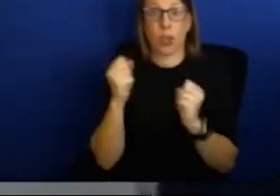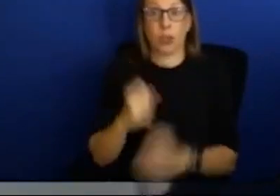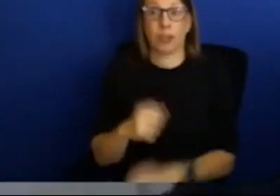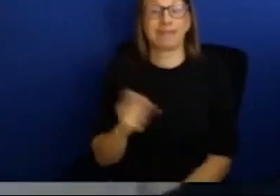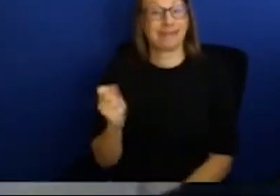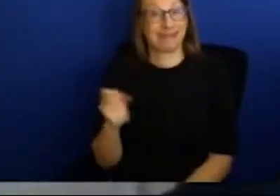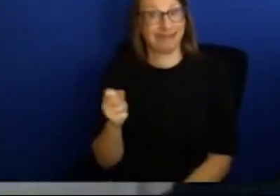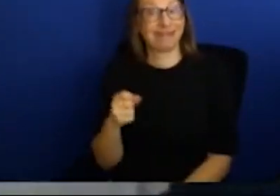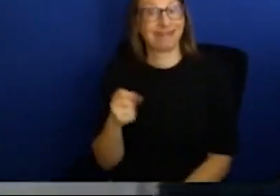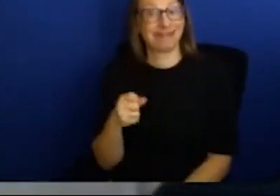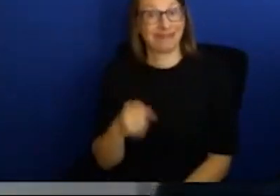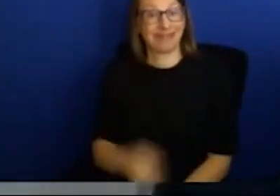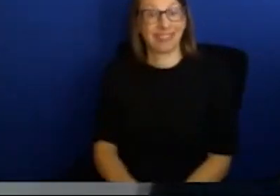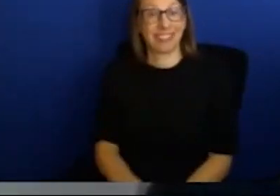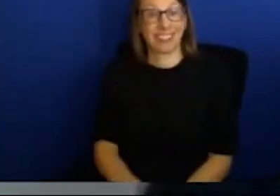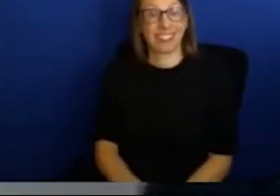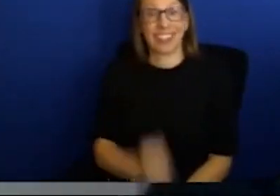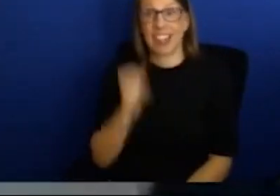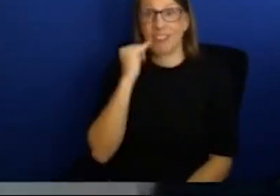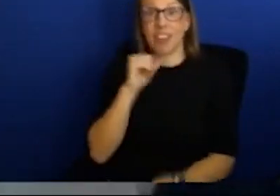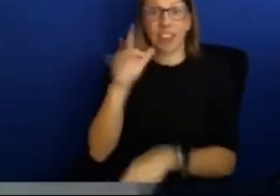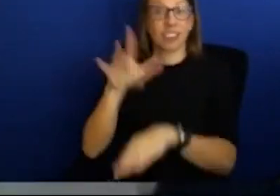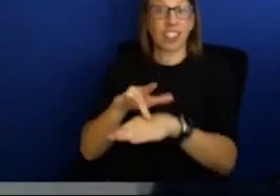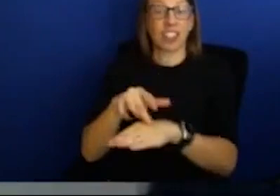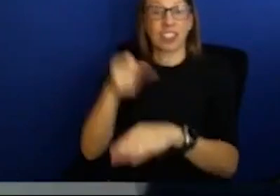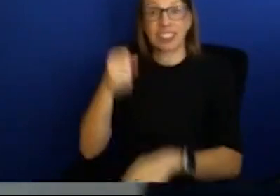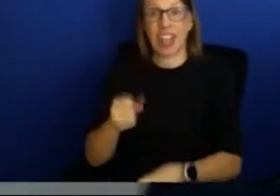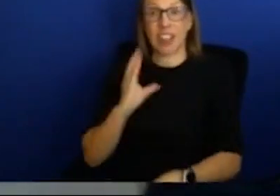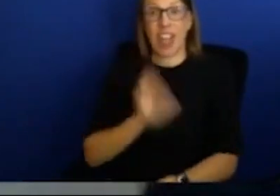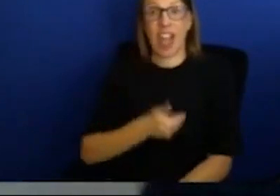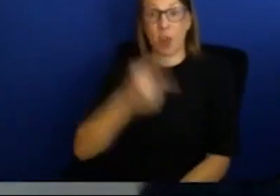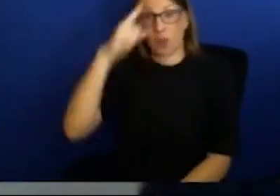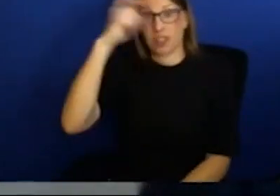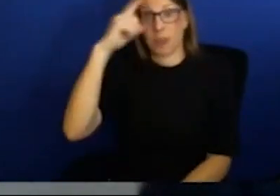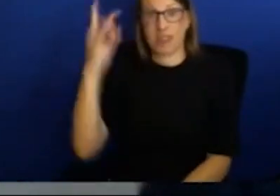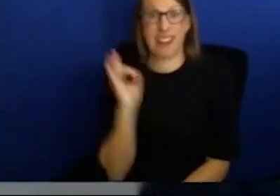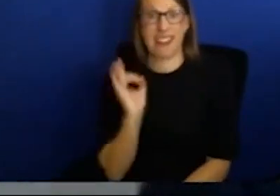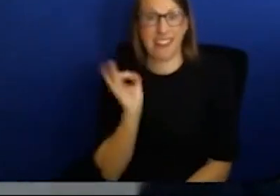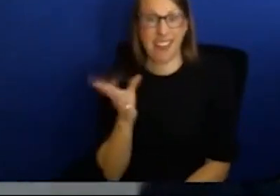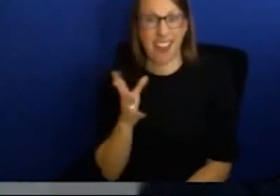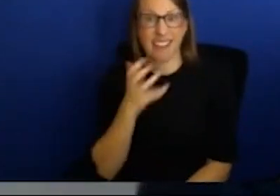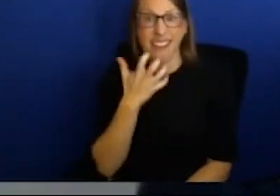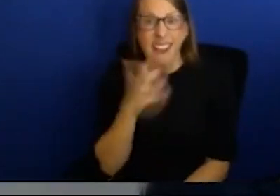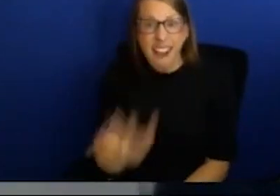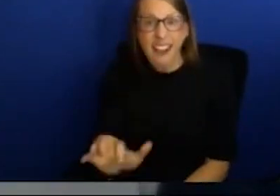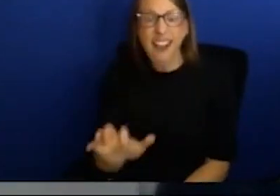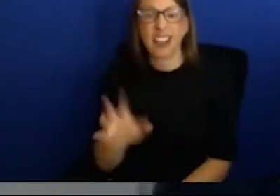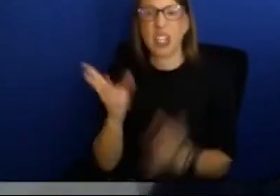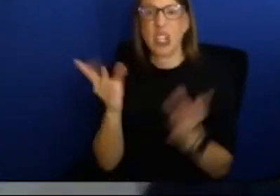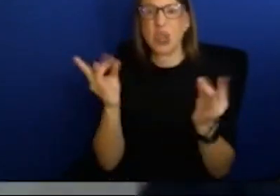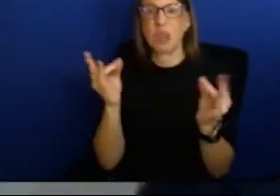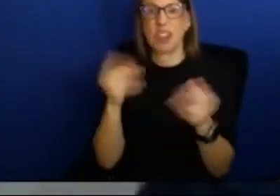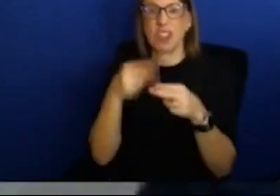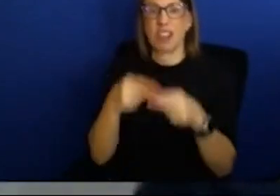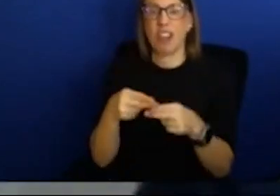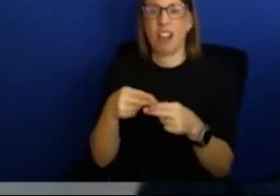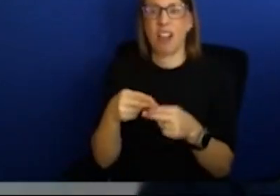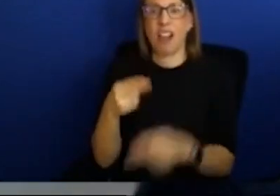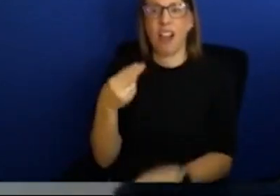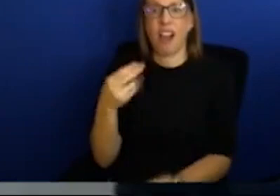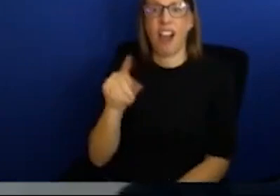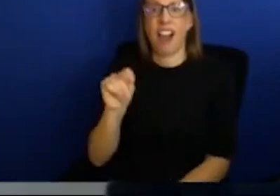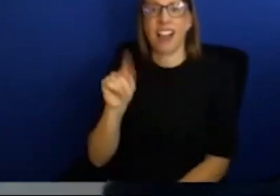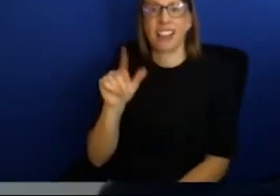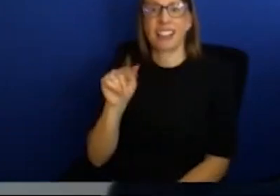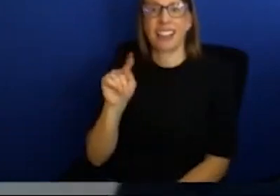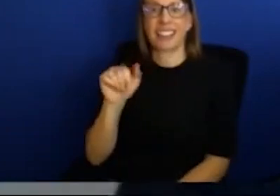Yes. If you've not been to the South, our summers are nasty. It's hot and humid. They call it Hotlanta for a reason. And